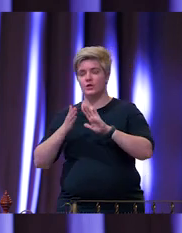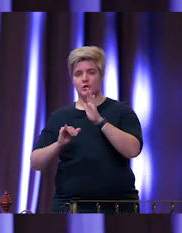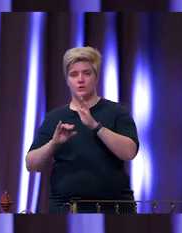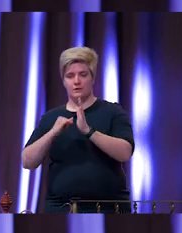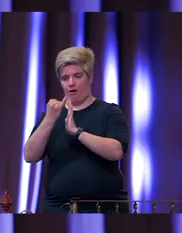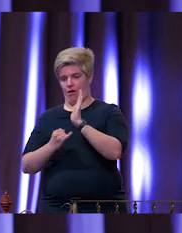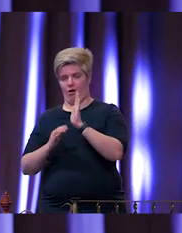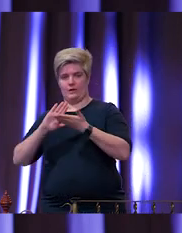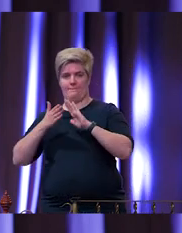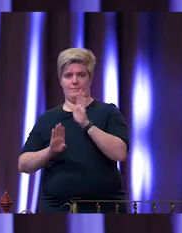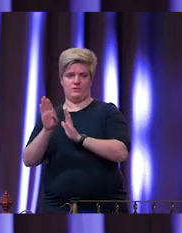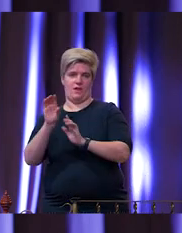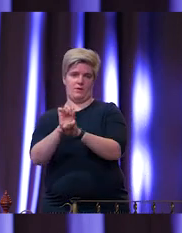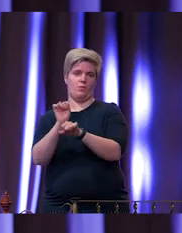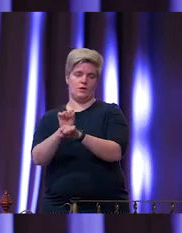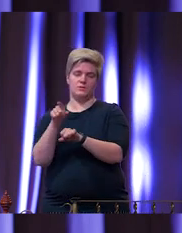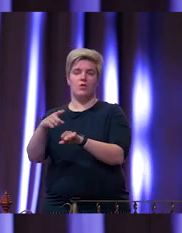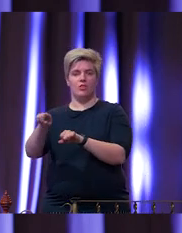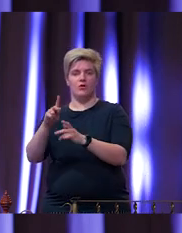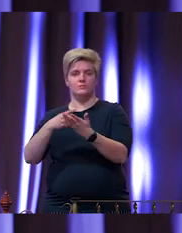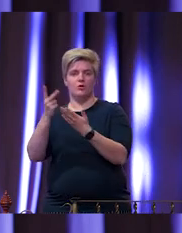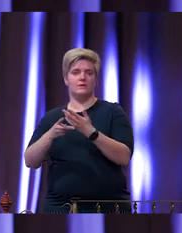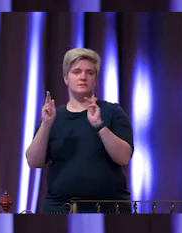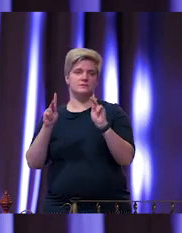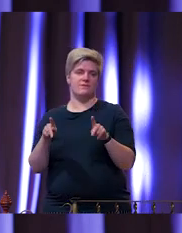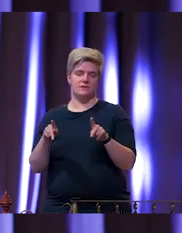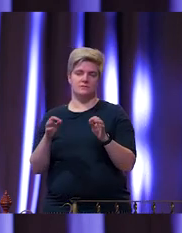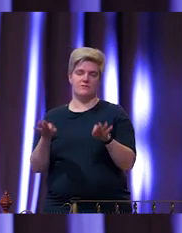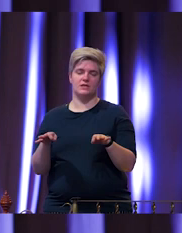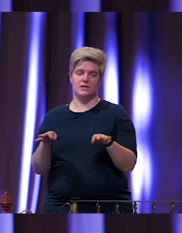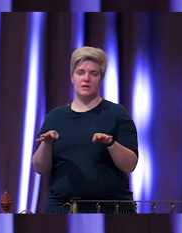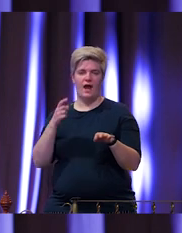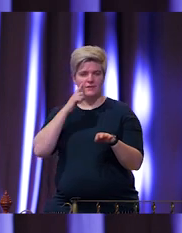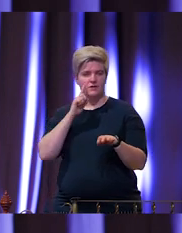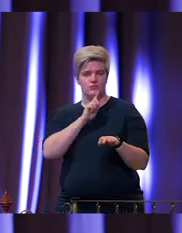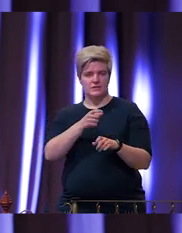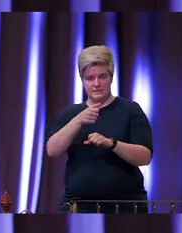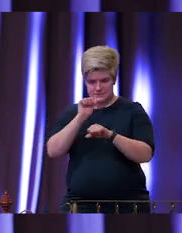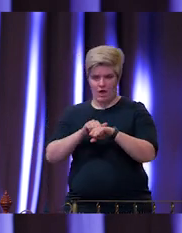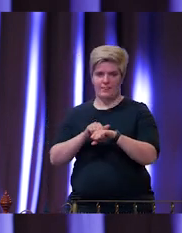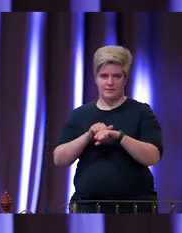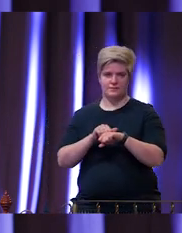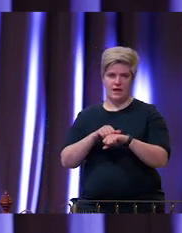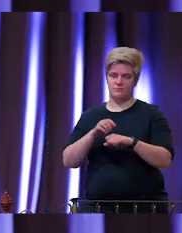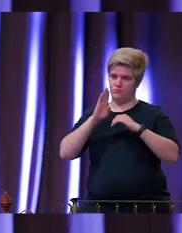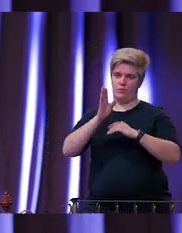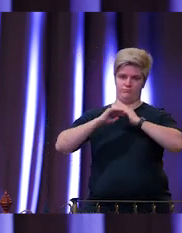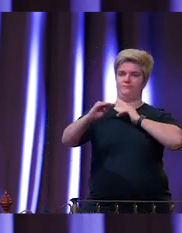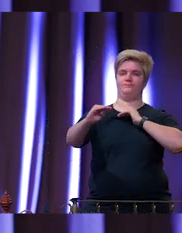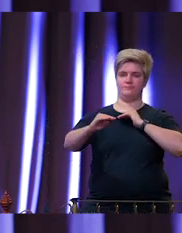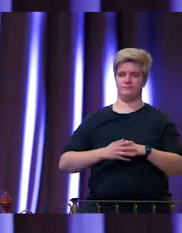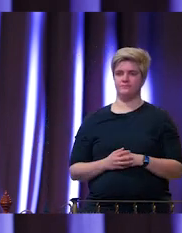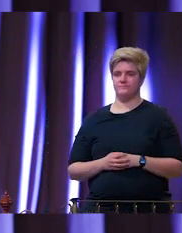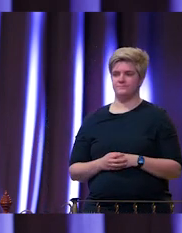work. So yeah, those programs are definitely, I think, solid and definitely here to stay. Thanks,